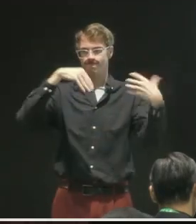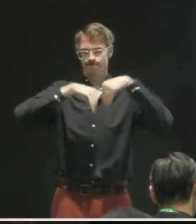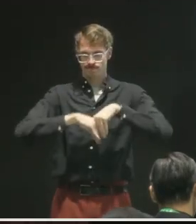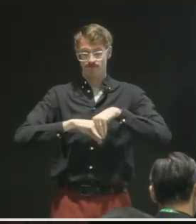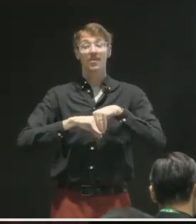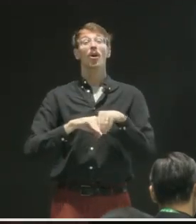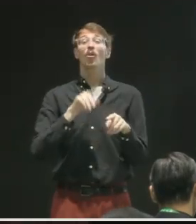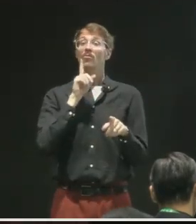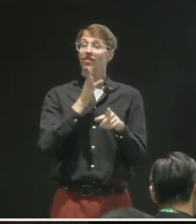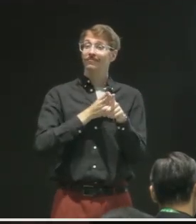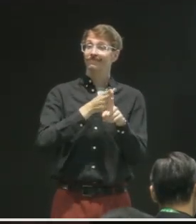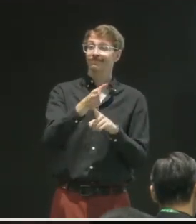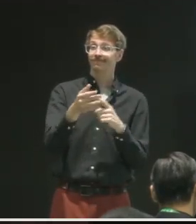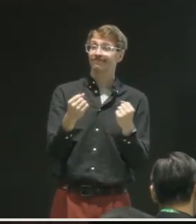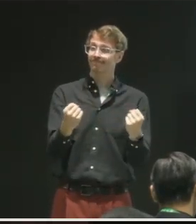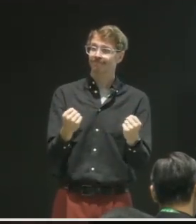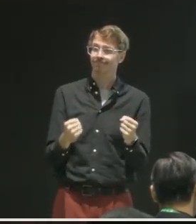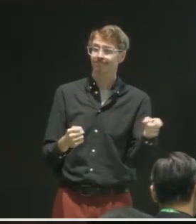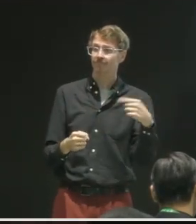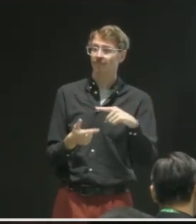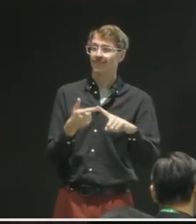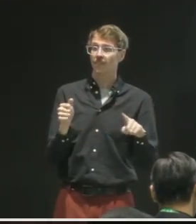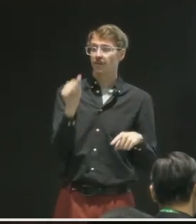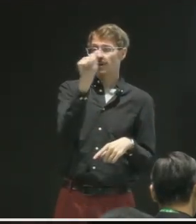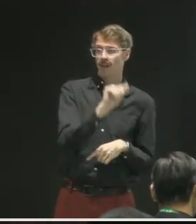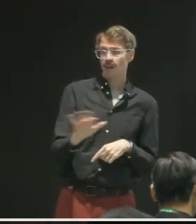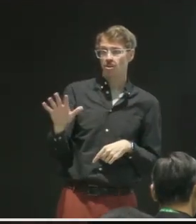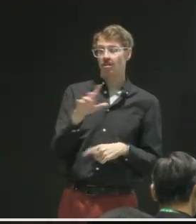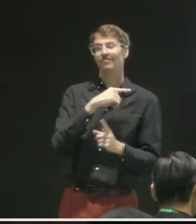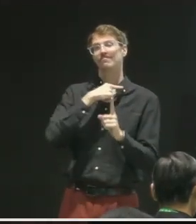Asia Pacific region and Central and South America.